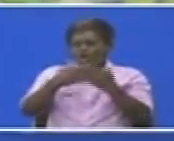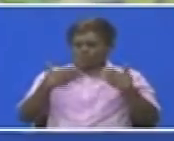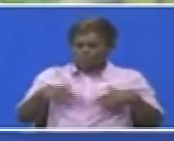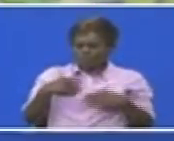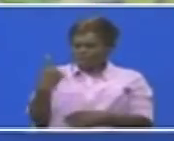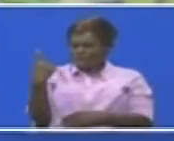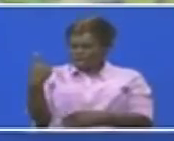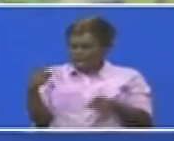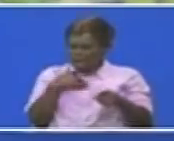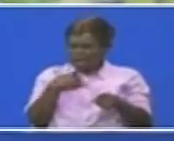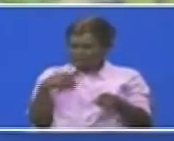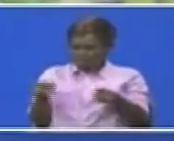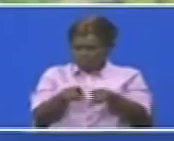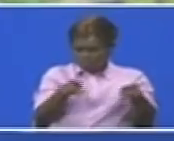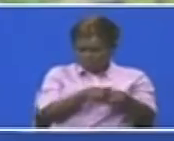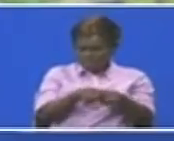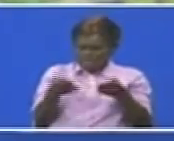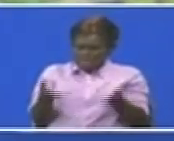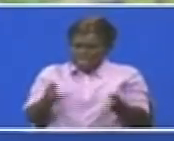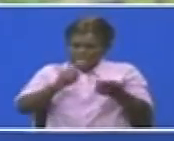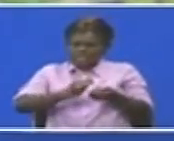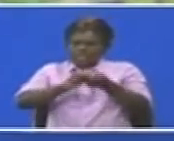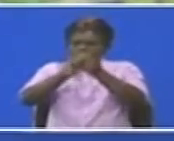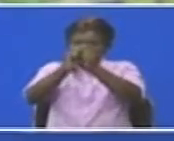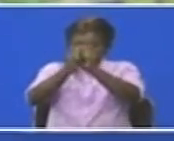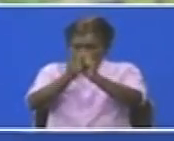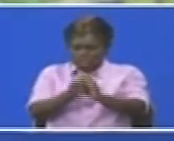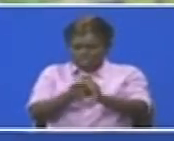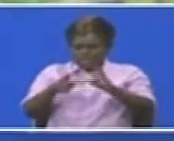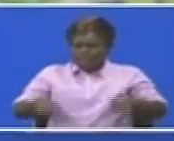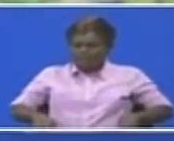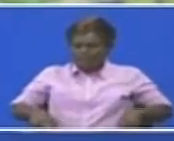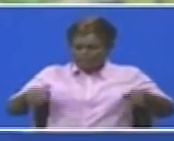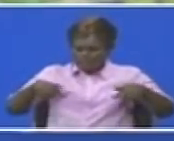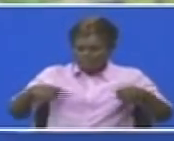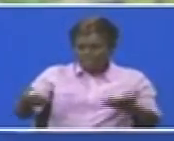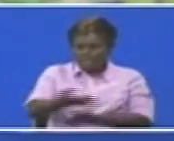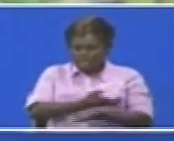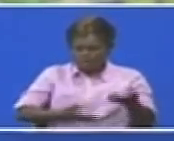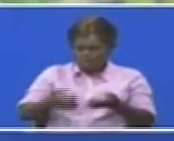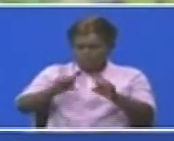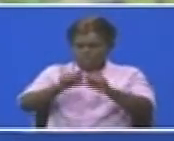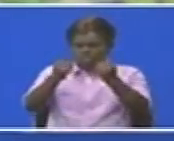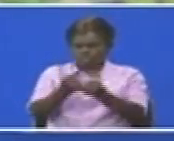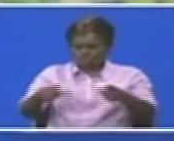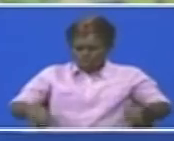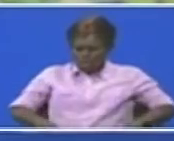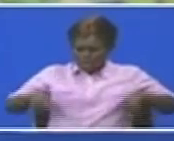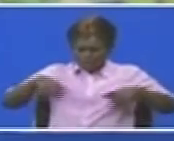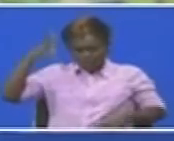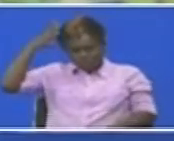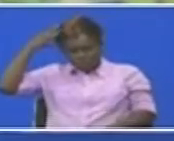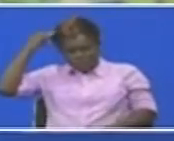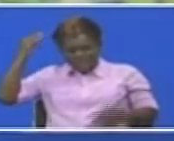one thing in common. They are here to change the life, the economic life, social life of the Somali